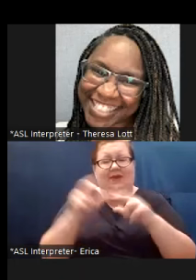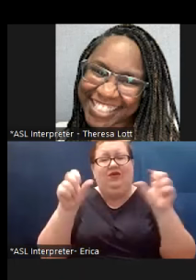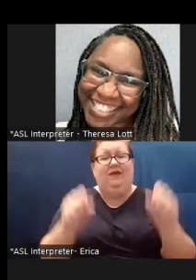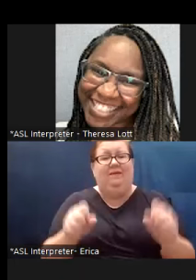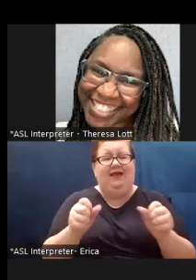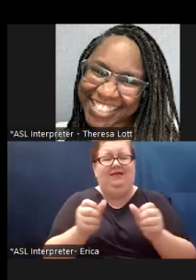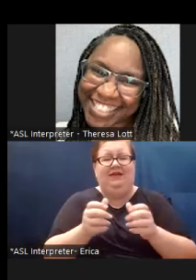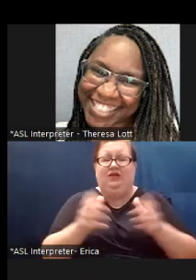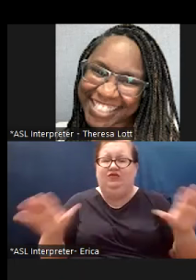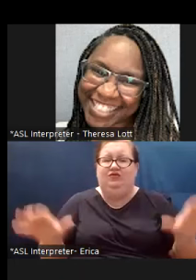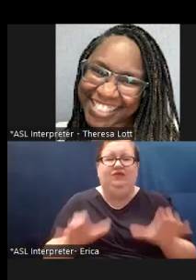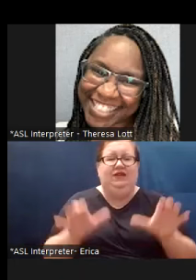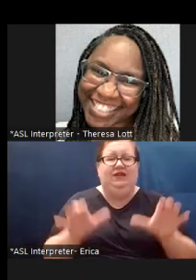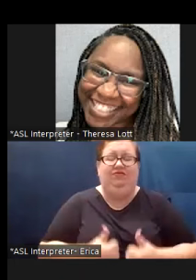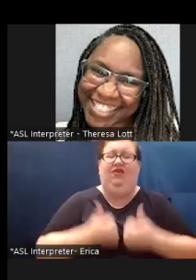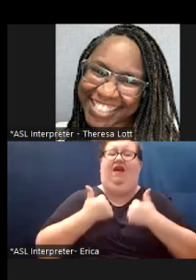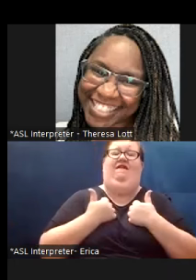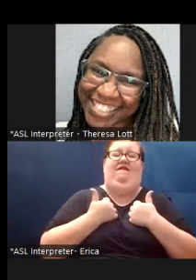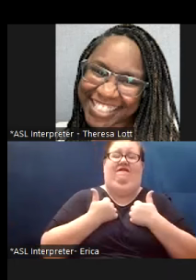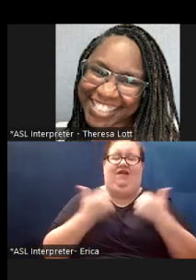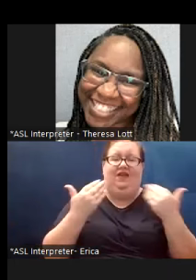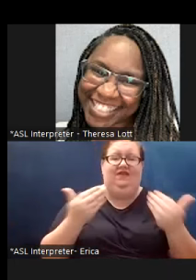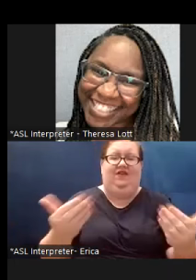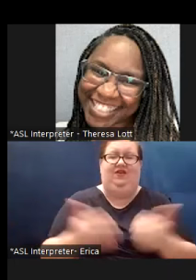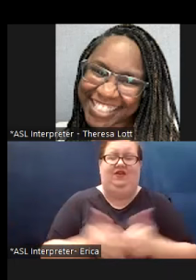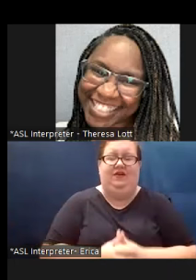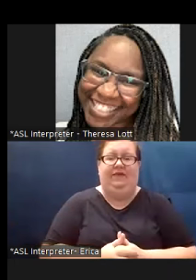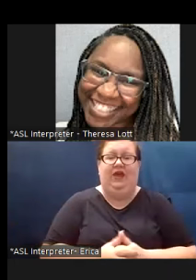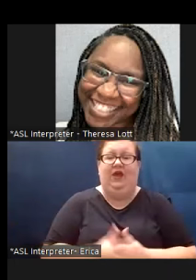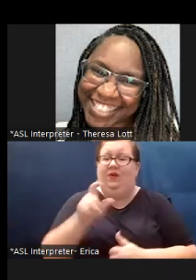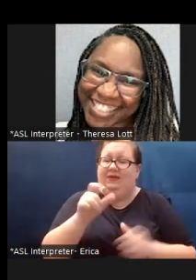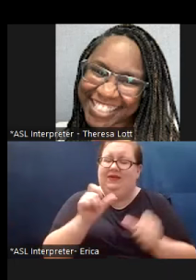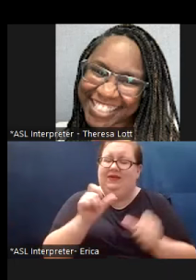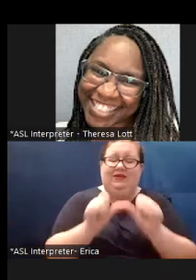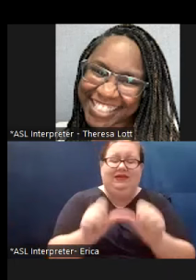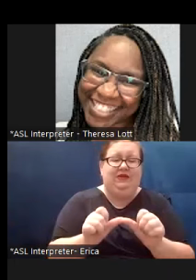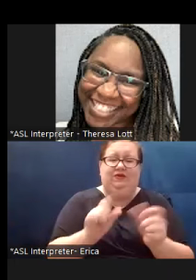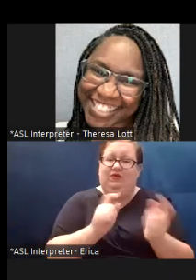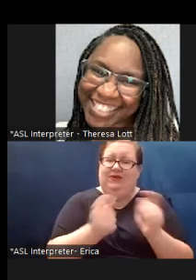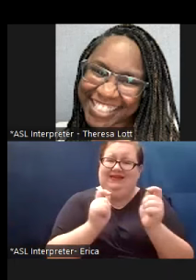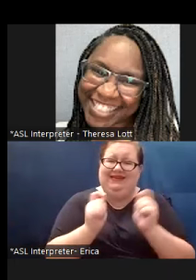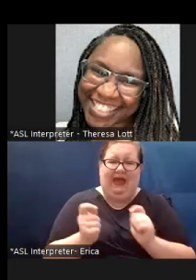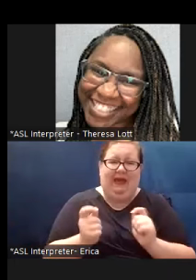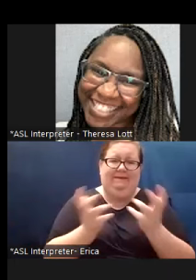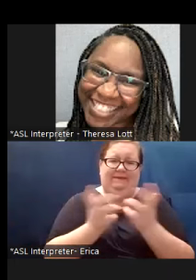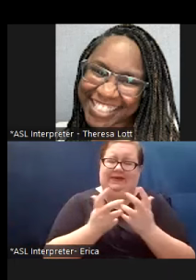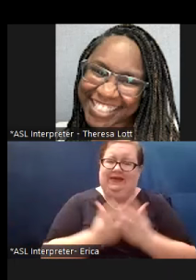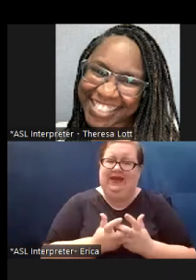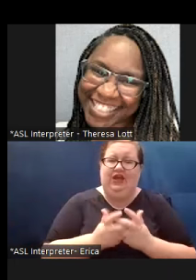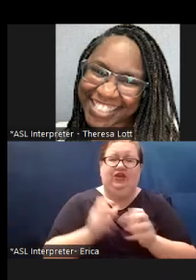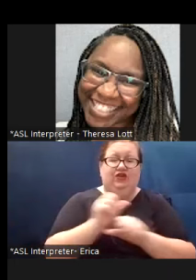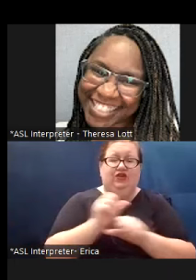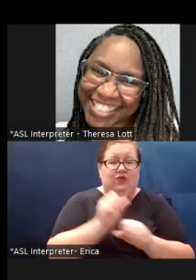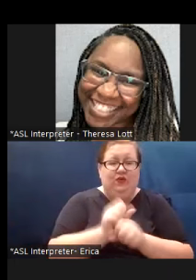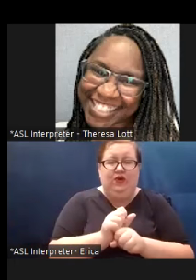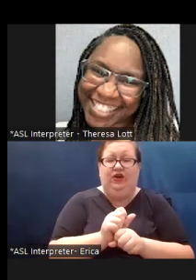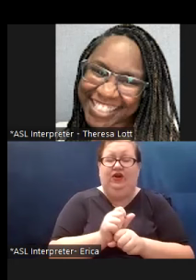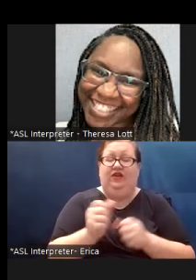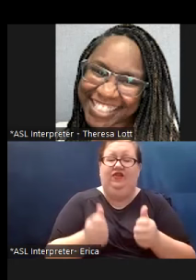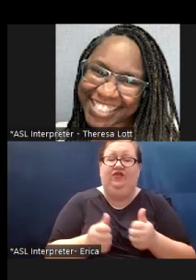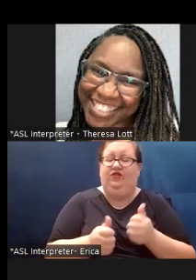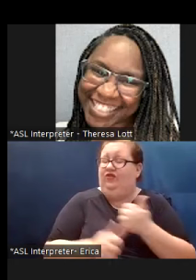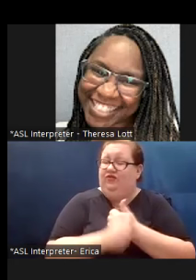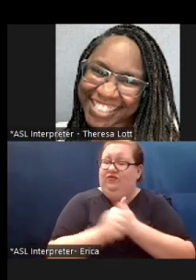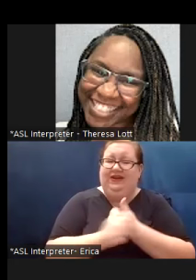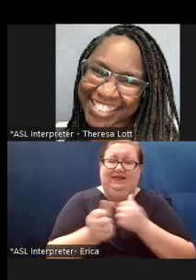century. Thriving requires that we continue to adapt, to work away at the risk and regenerate our communities, as